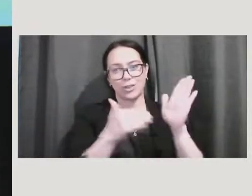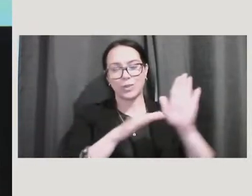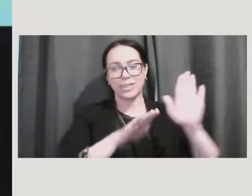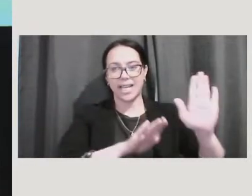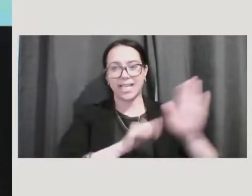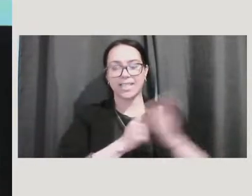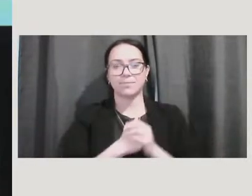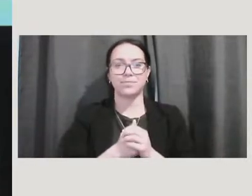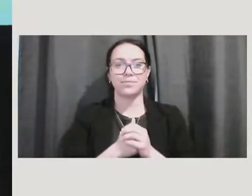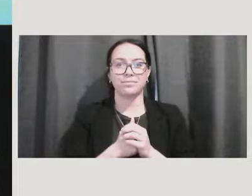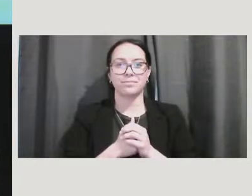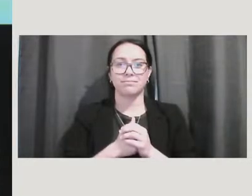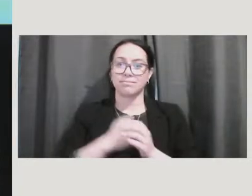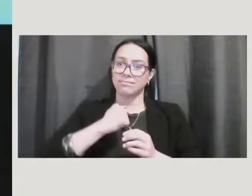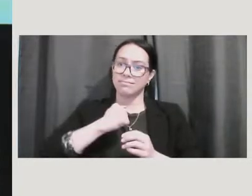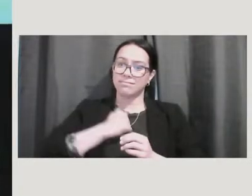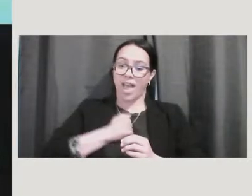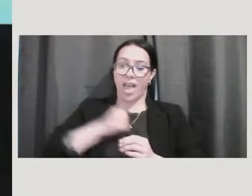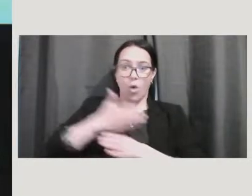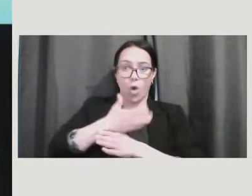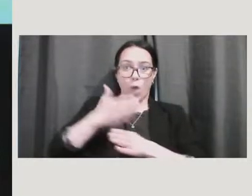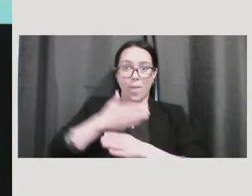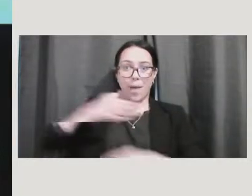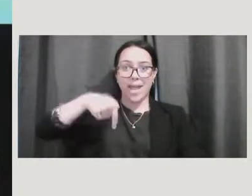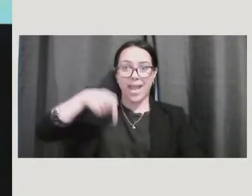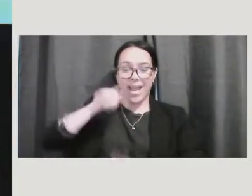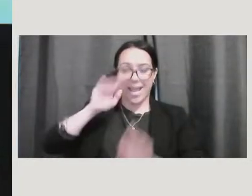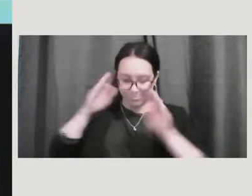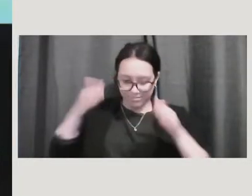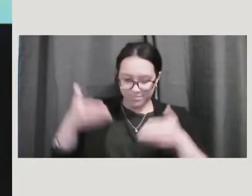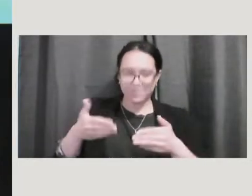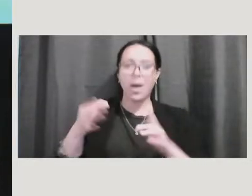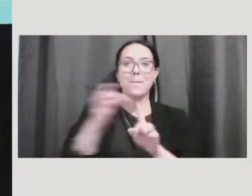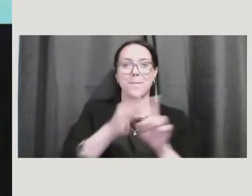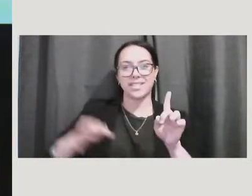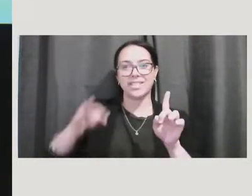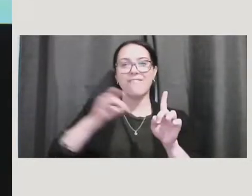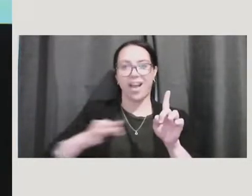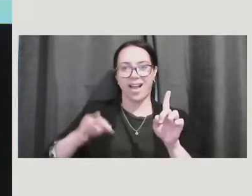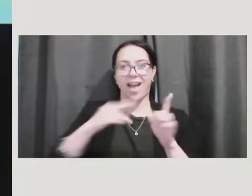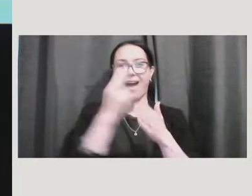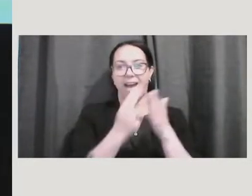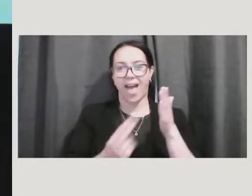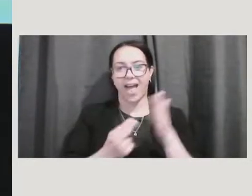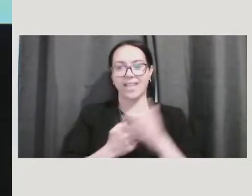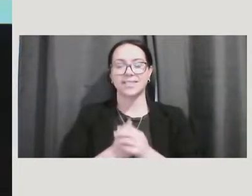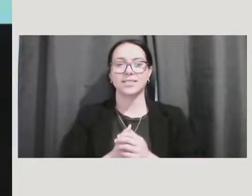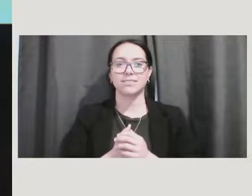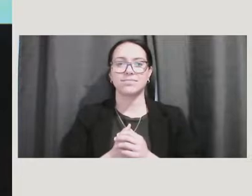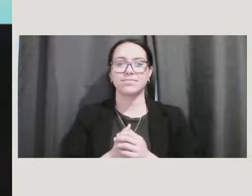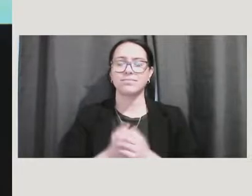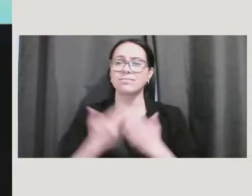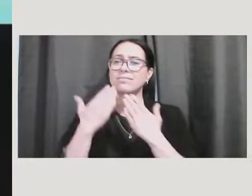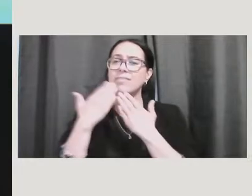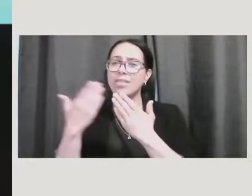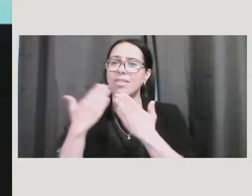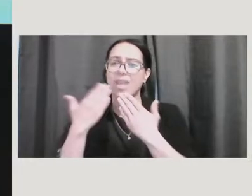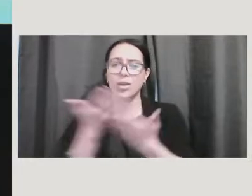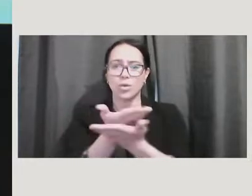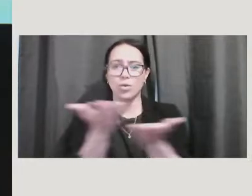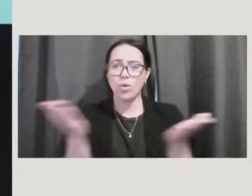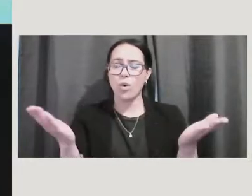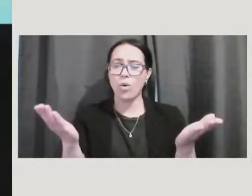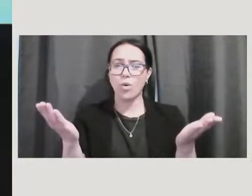is Pacific Arts and I really want to thank you all for taking time out of your lives